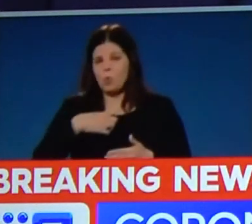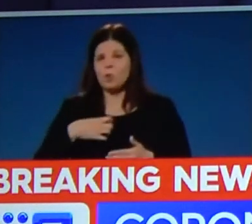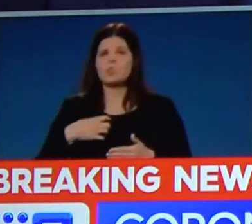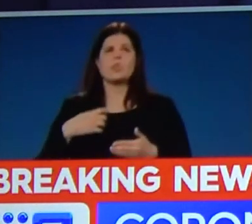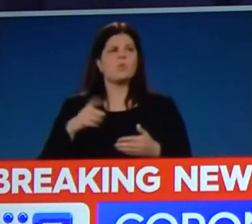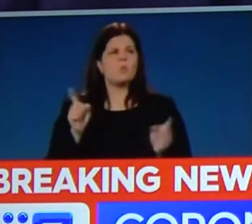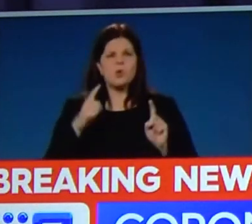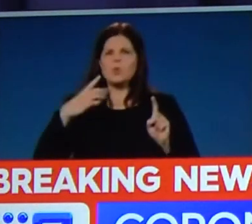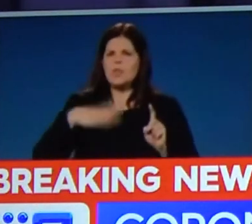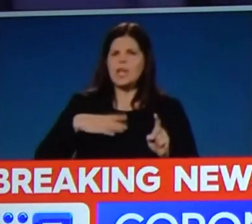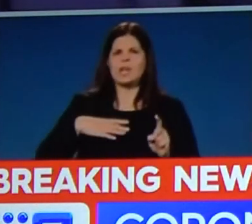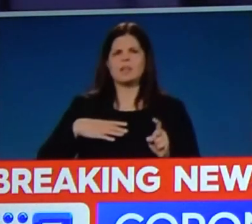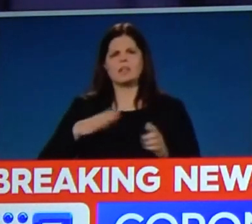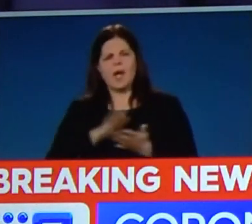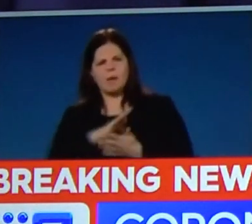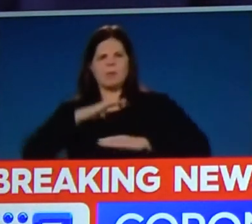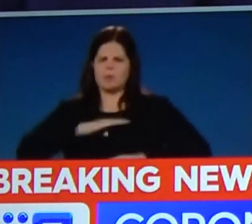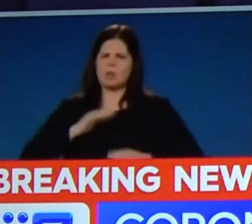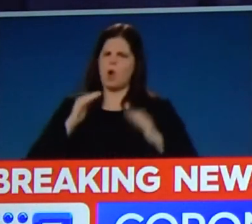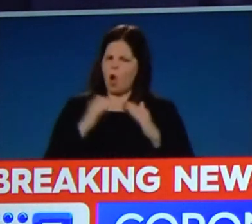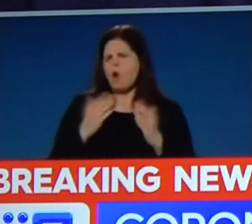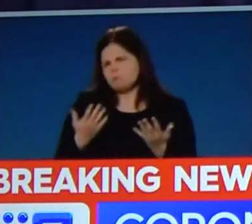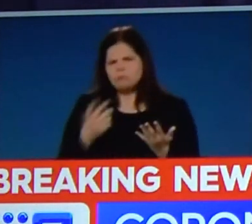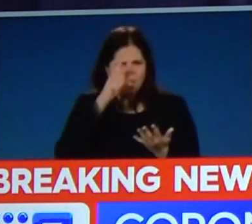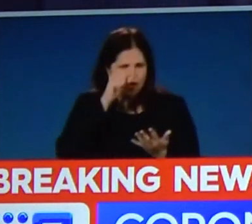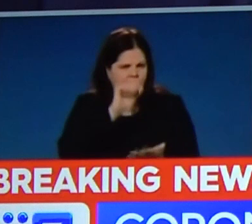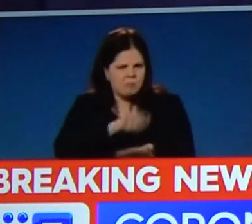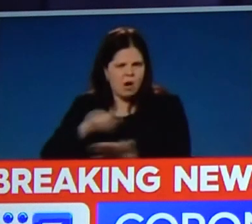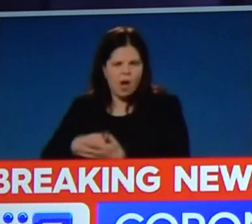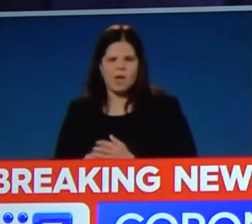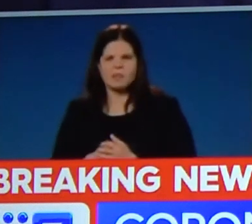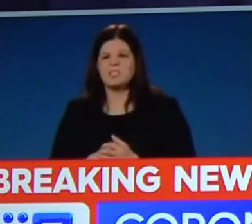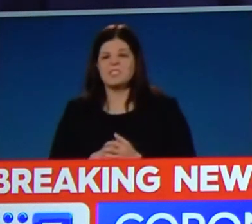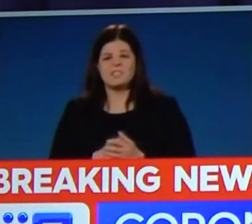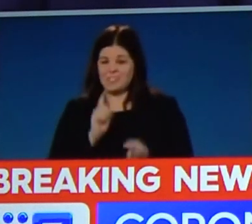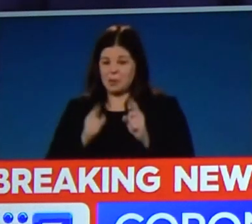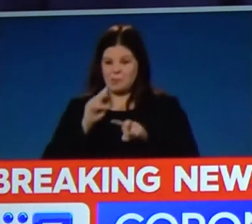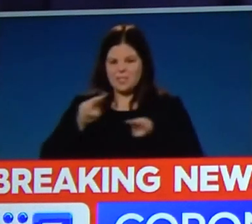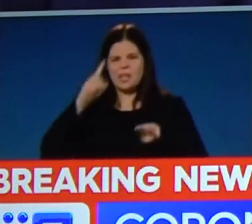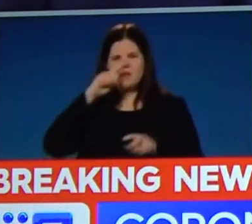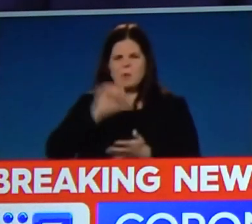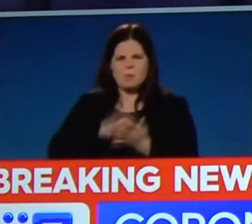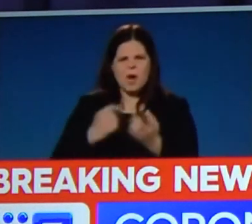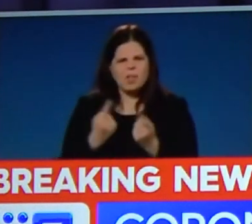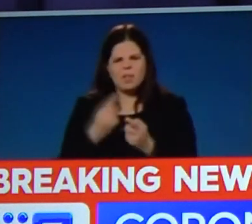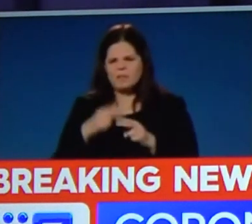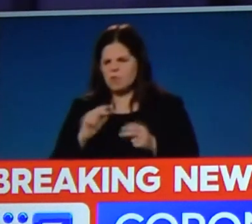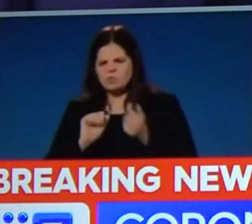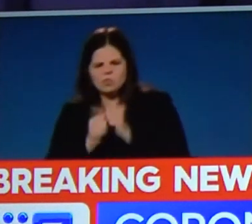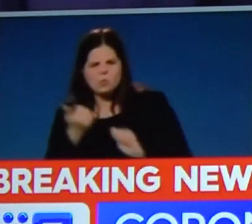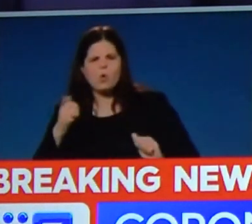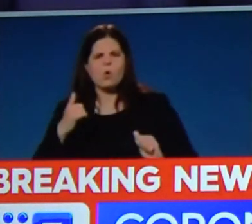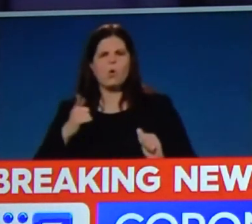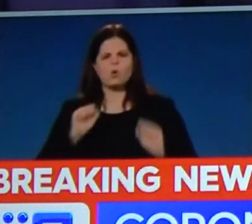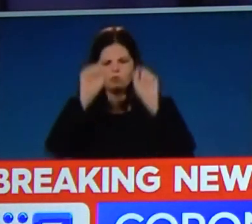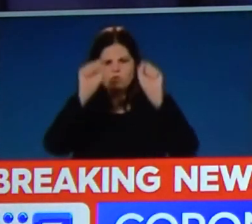done is sought to be practical about these issues. People are buying sporting equipment at the moment, gym mats and things like that, so they